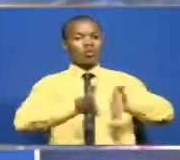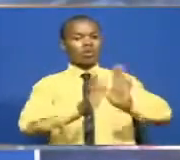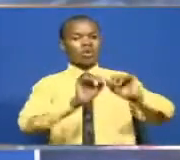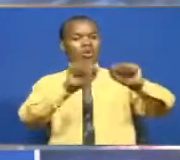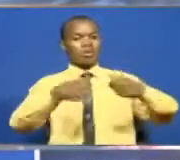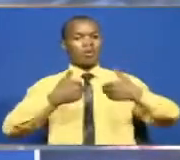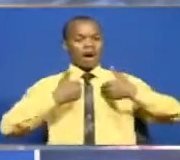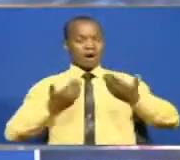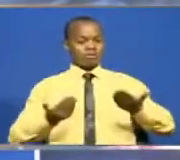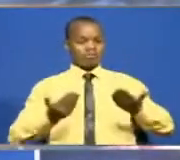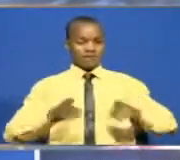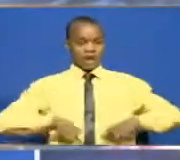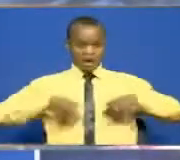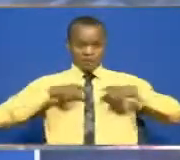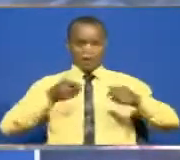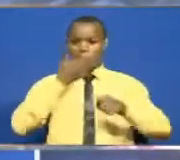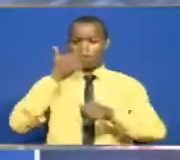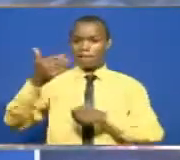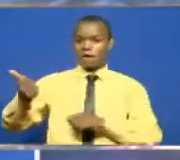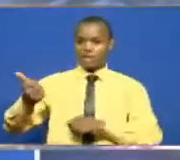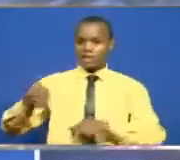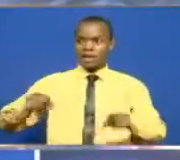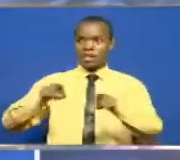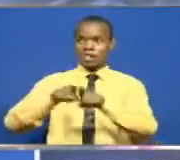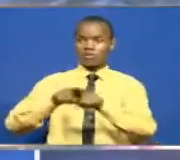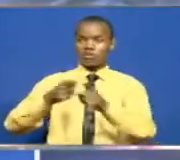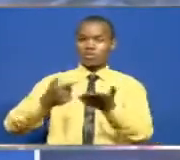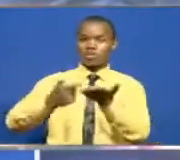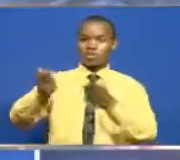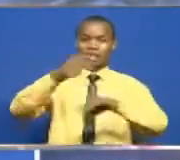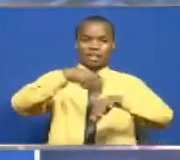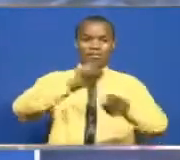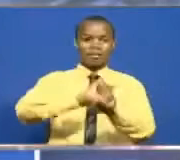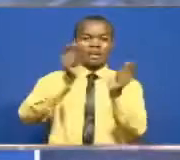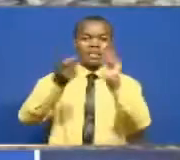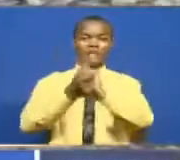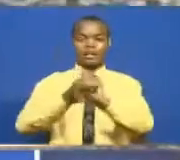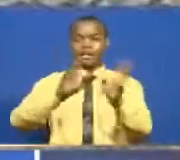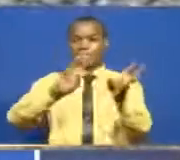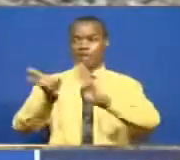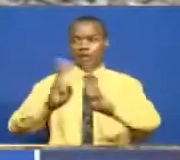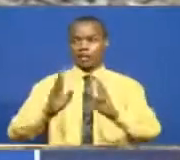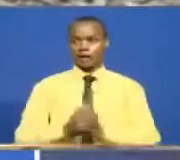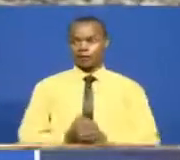source of livelihood and build resilience in the wake of a changing climate.